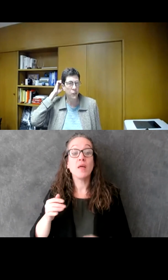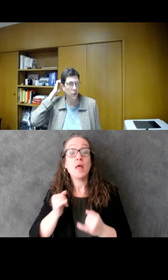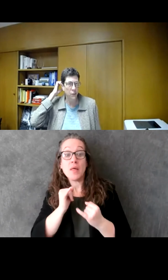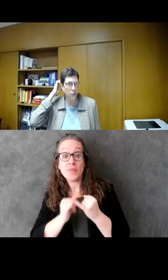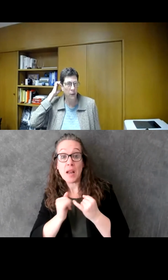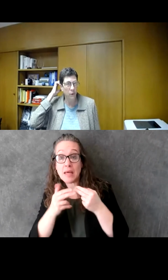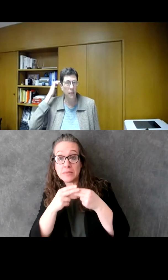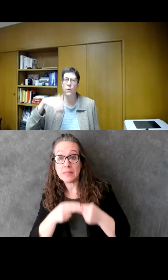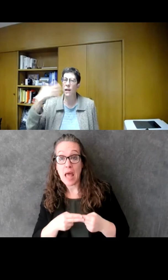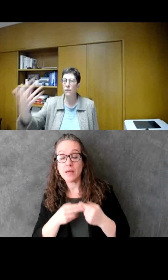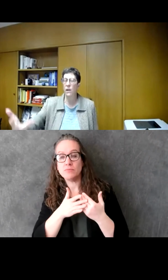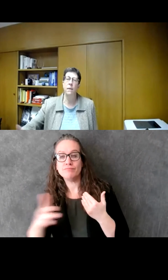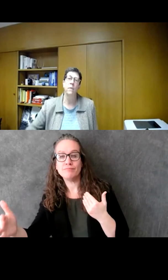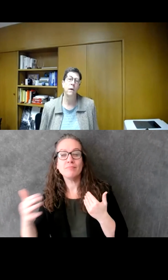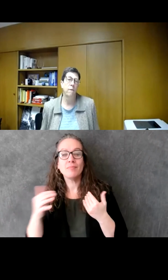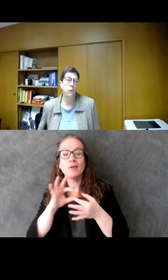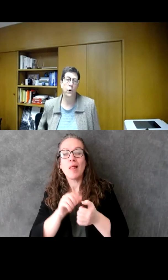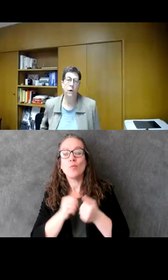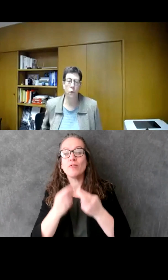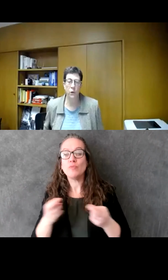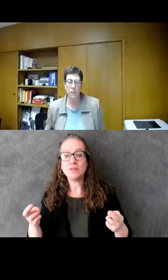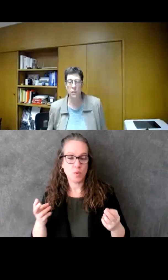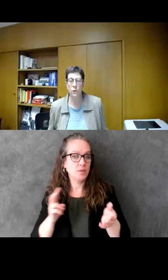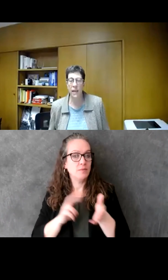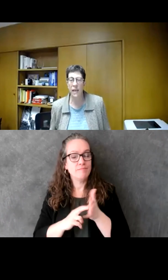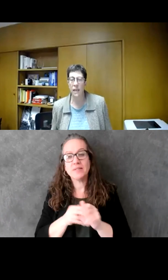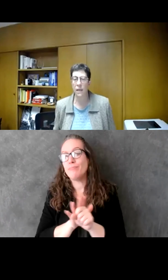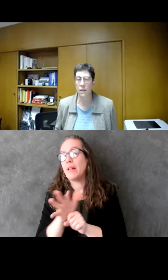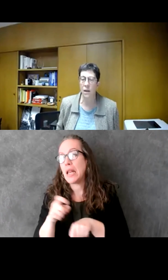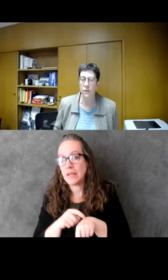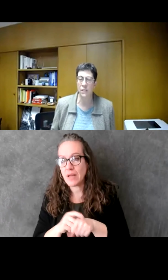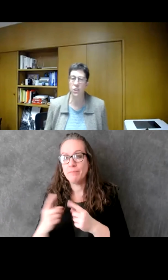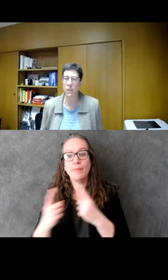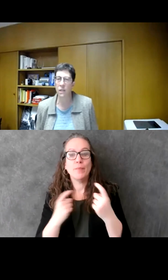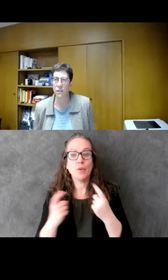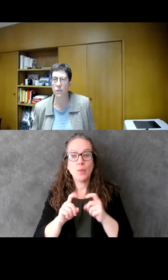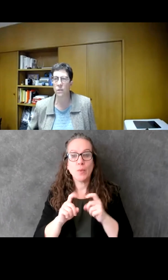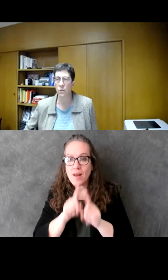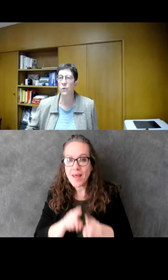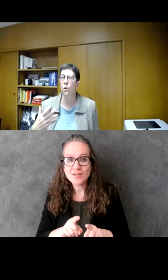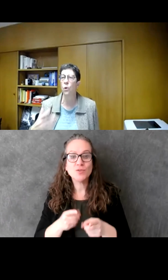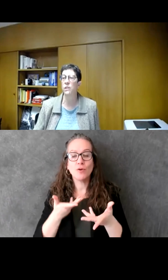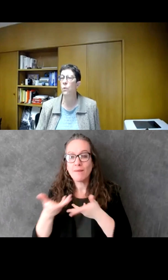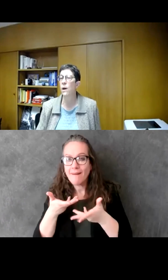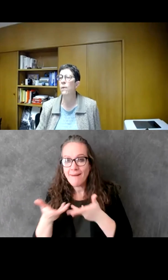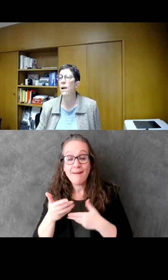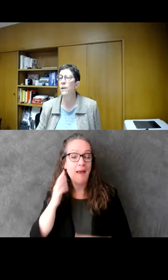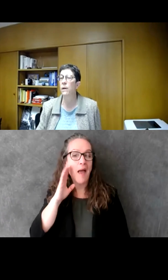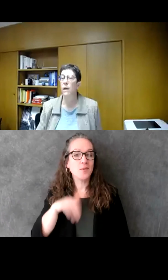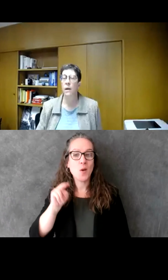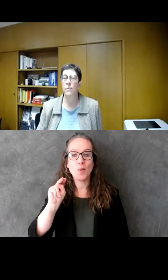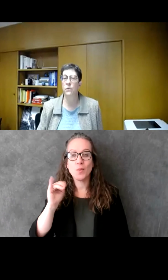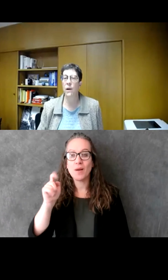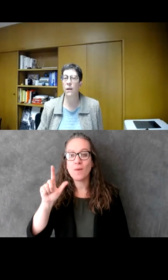about resources, so we really will have time for some Q&A and conversation. And I know Nicole is going to want to wrap